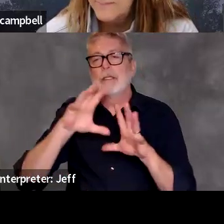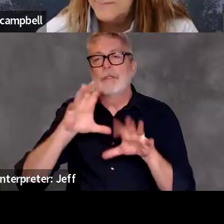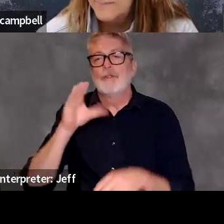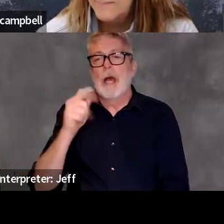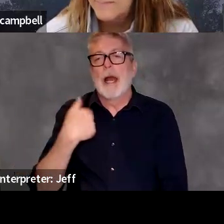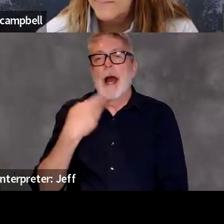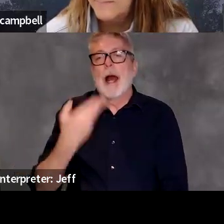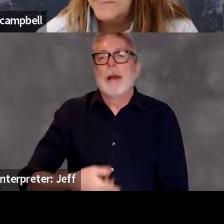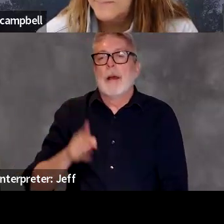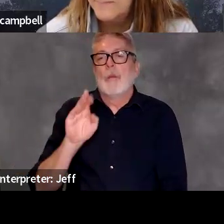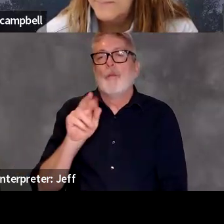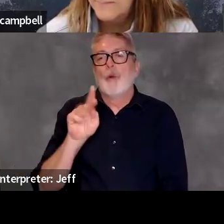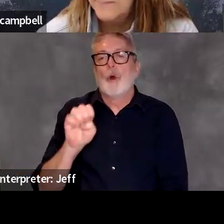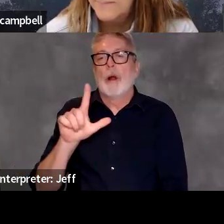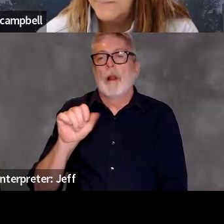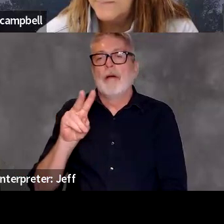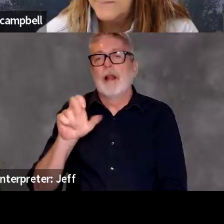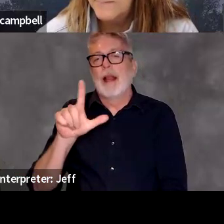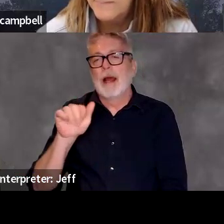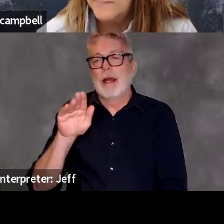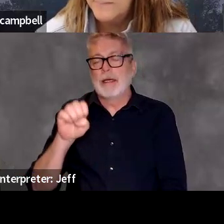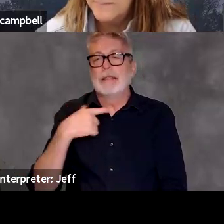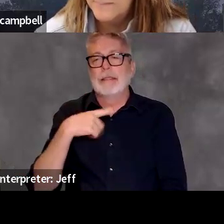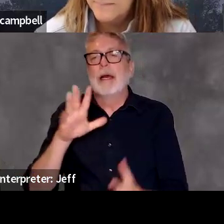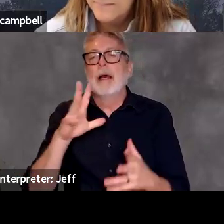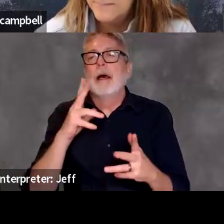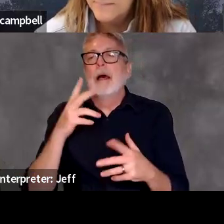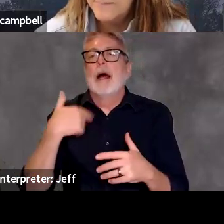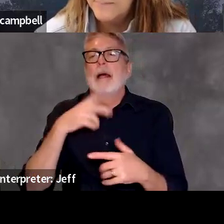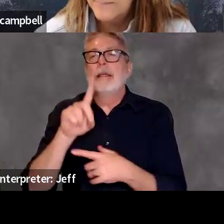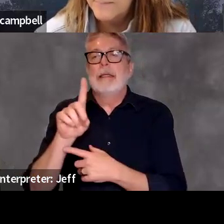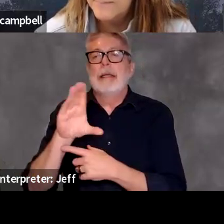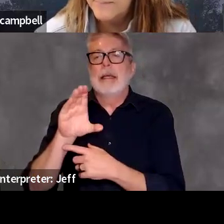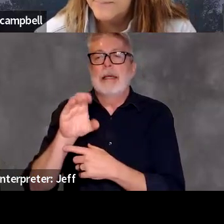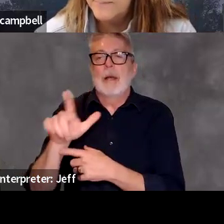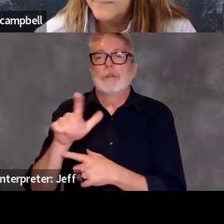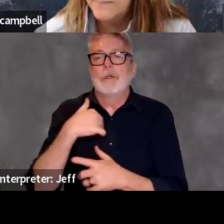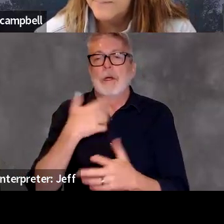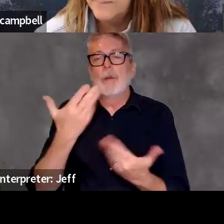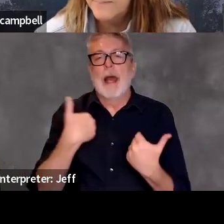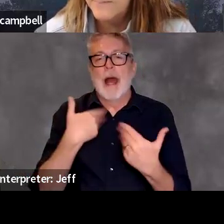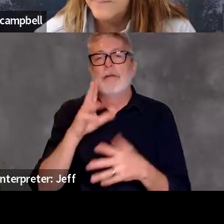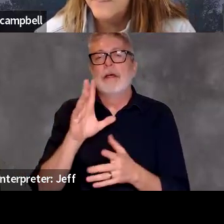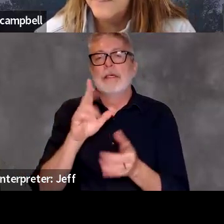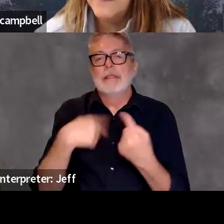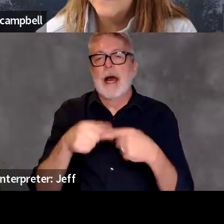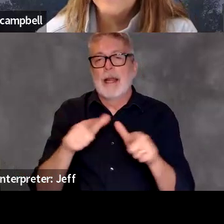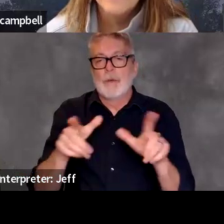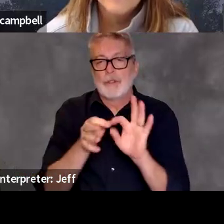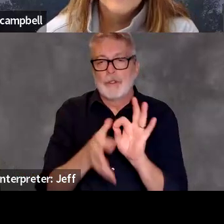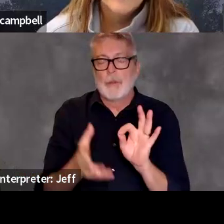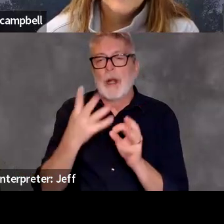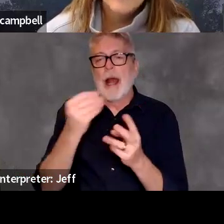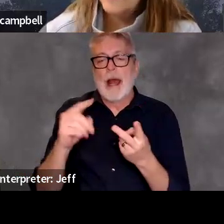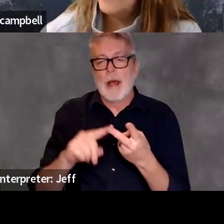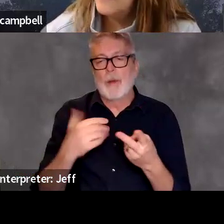Council. Just a couple of housekeeping things. We should have an interpreter that is pinned for you. And there's also a